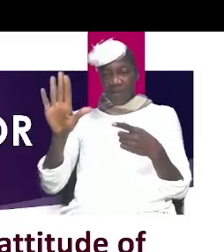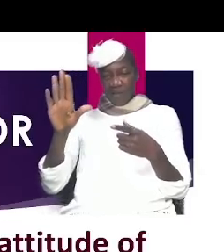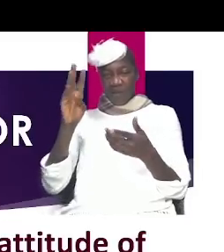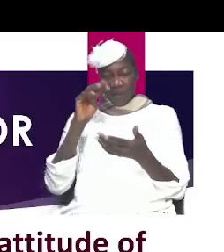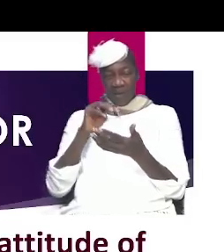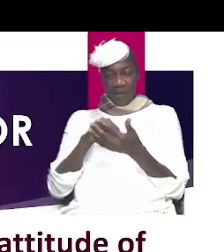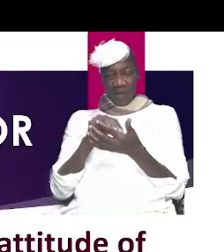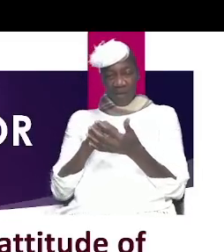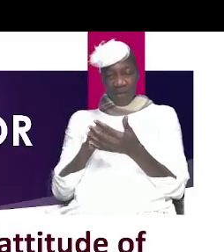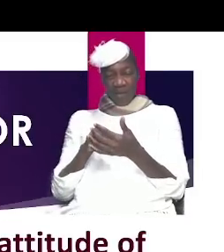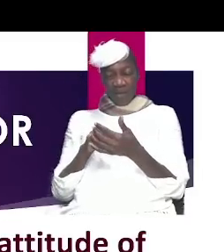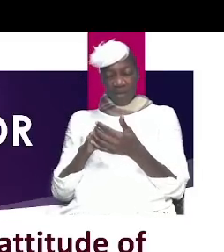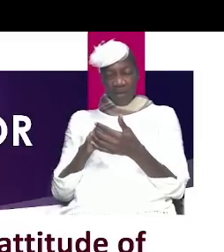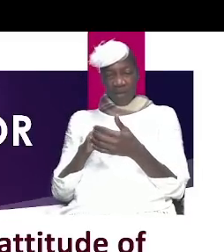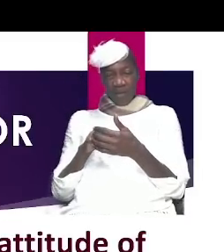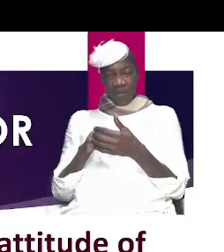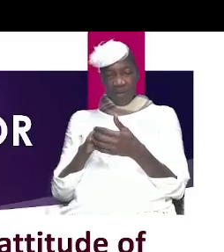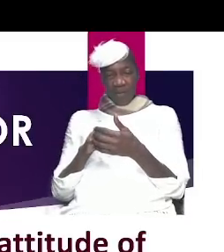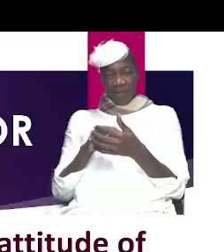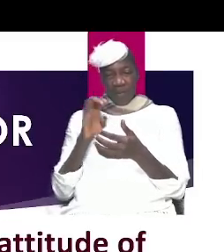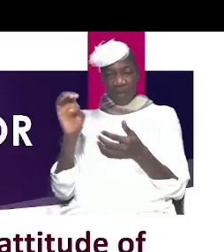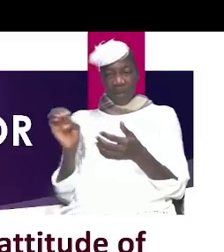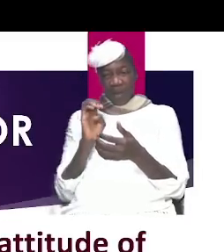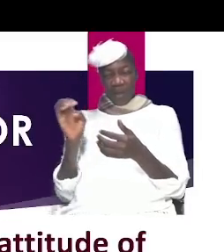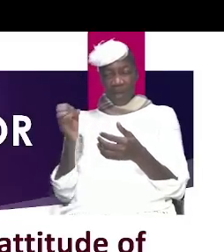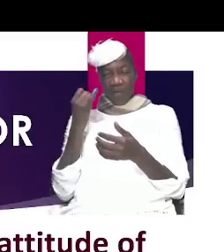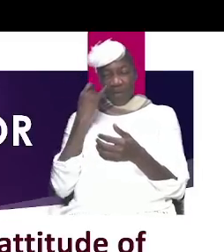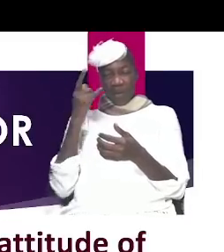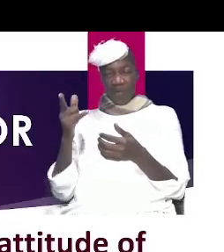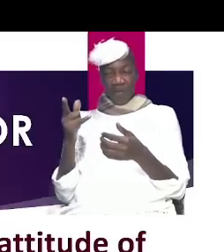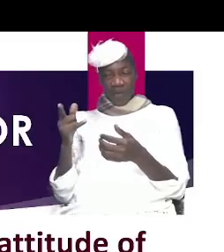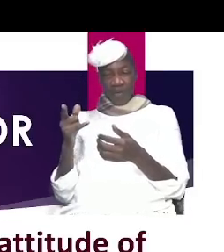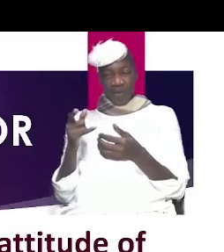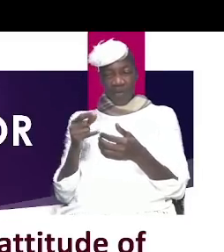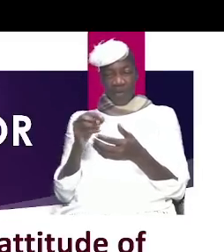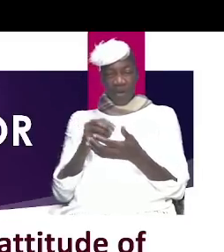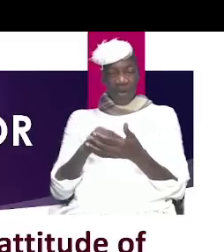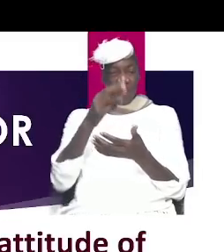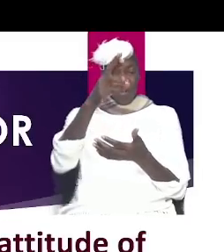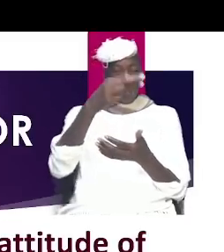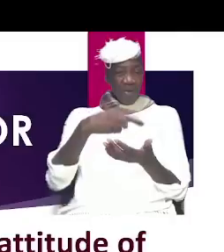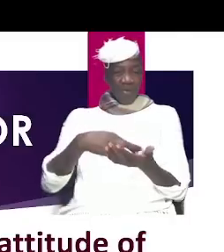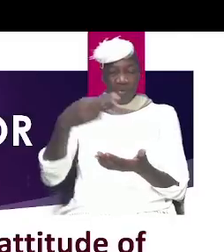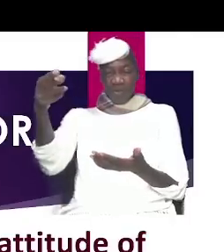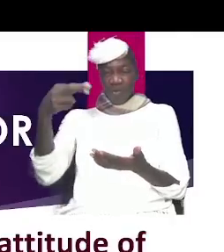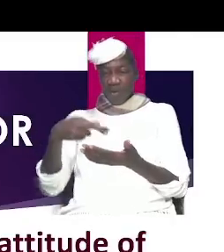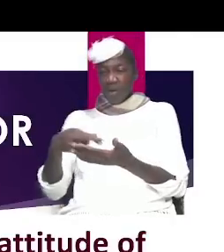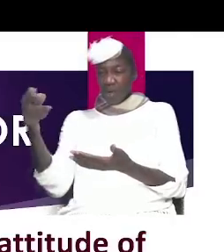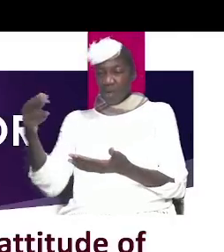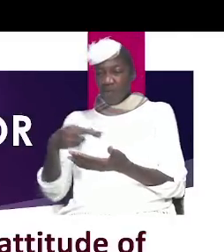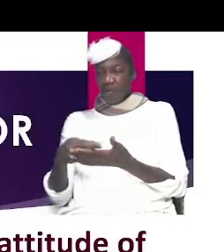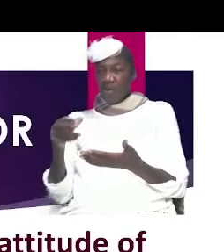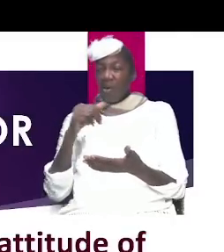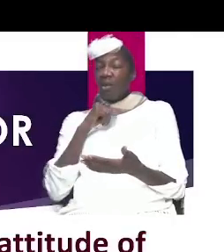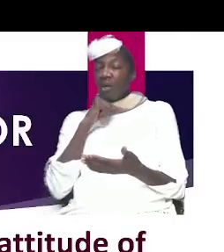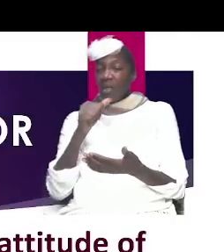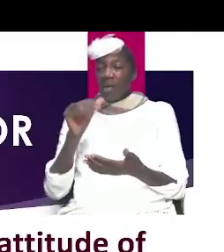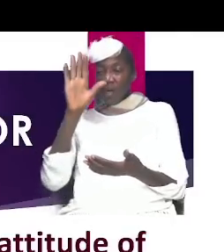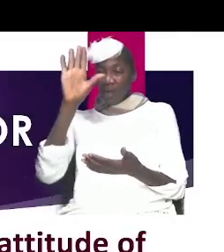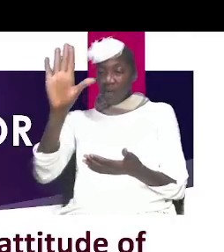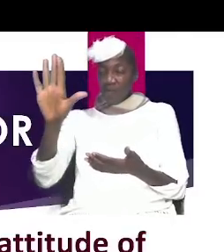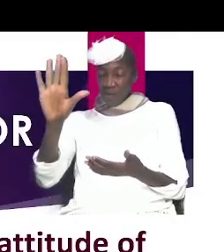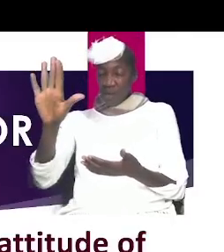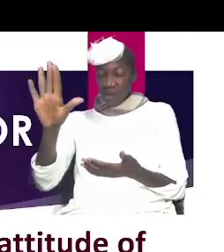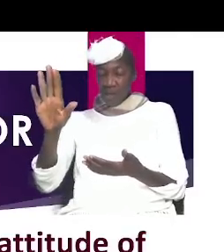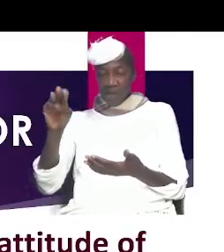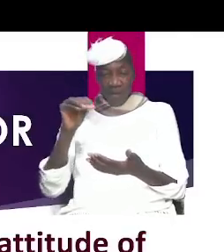be rewarded. Let me tell you, even if you are rewarded, it's not the $5,000 you're going to be rewarded for. It is the